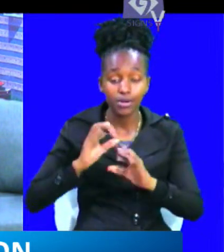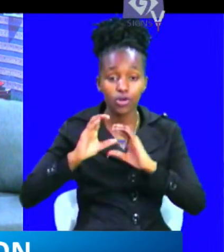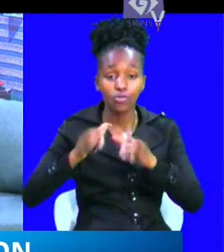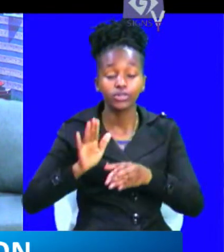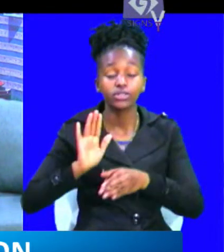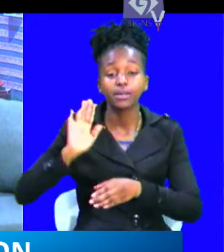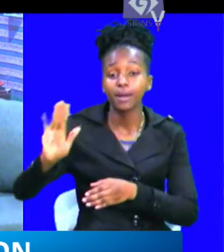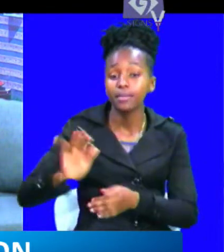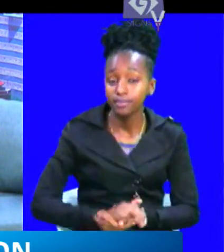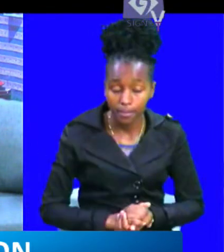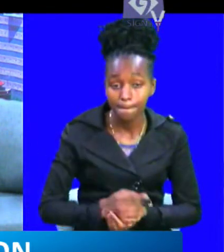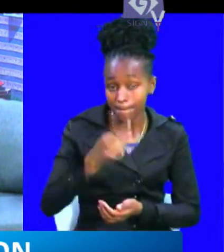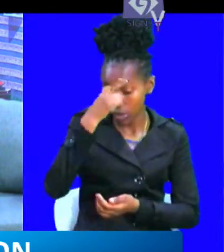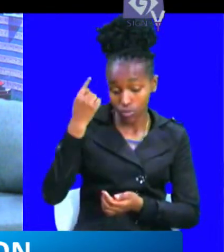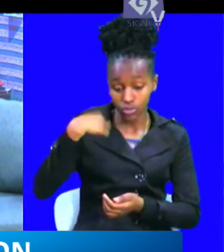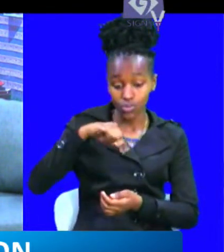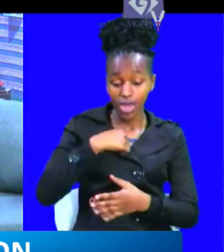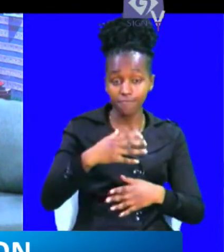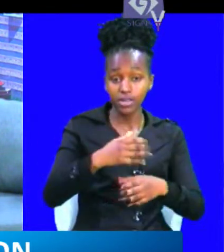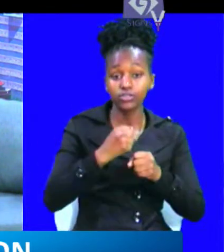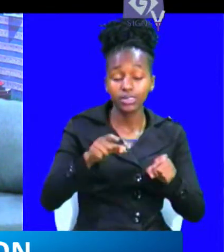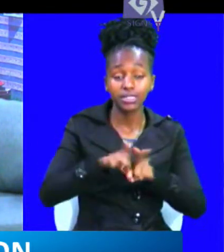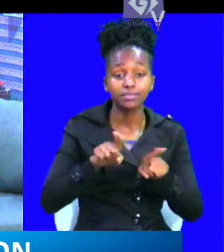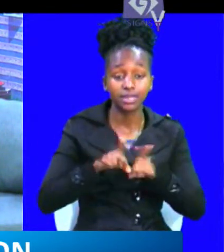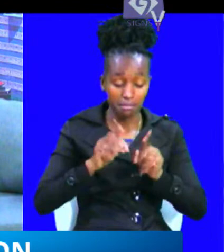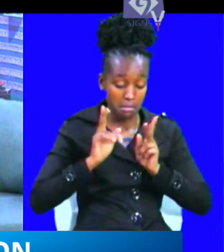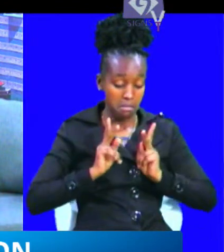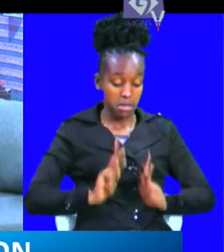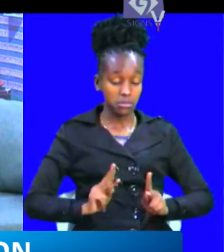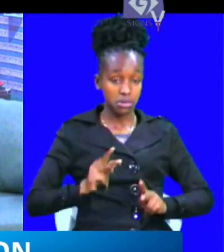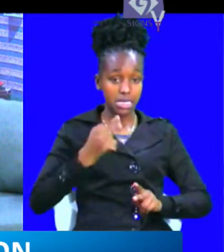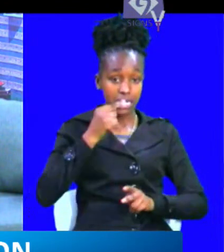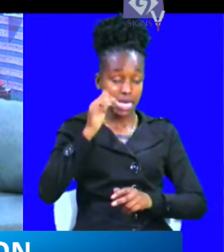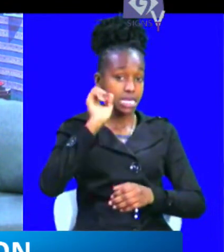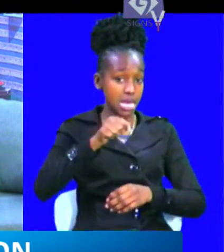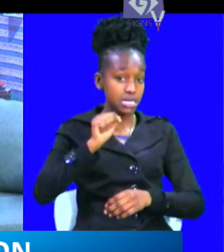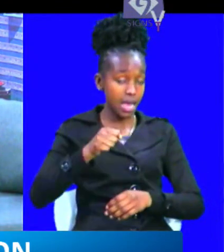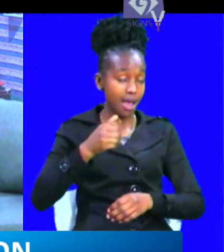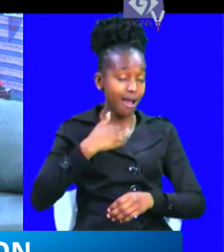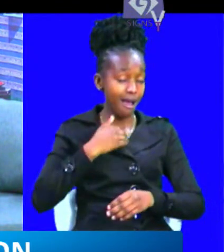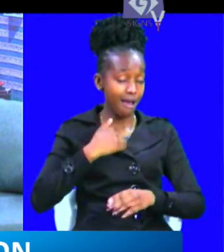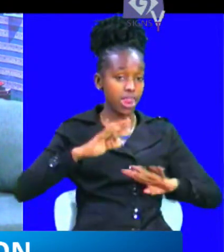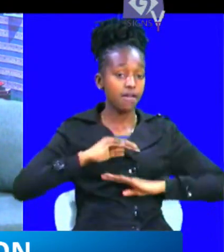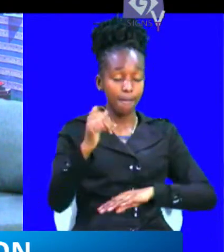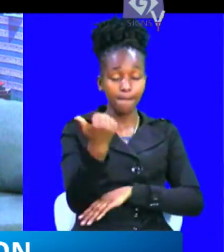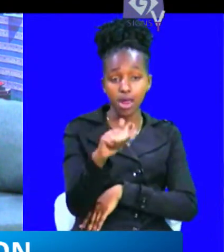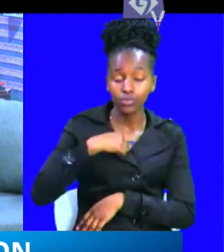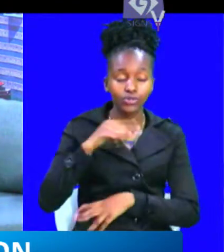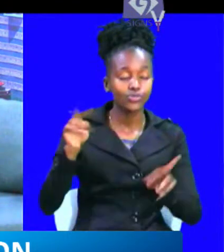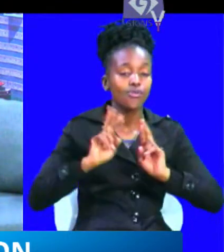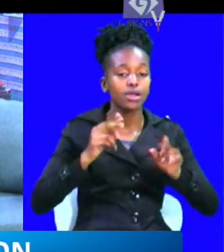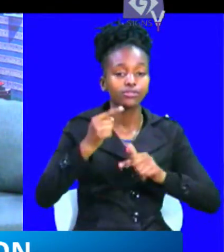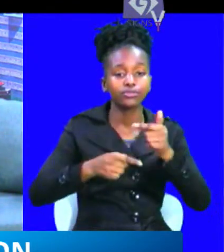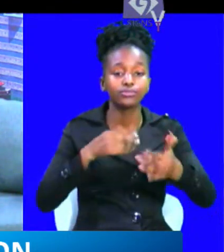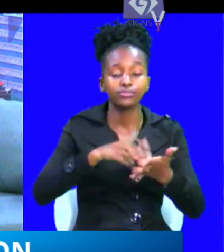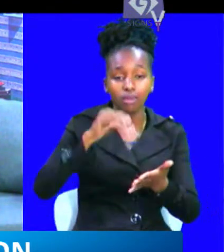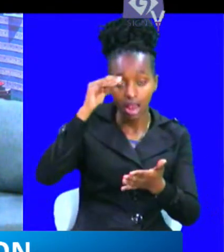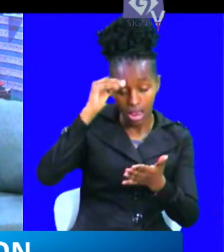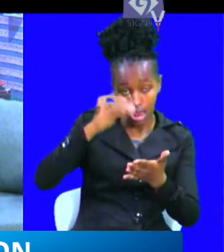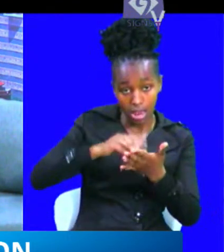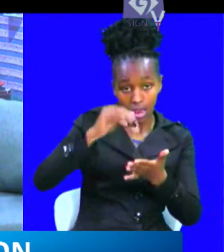Yes. As a foundation, also as a human being, I'm saying yes, we've not done enough. Yes. We've not done enough. Yes.